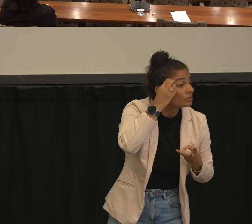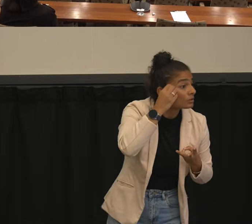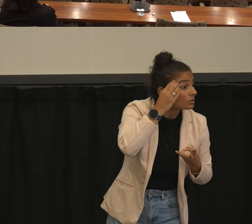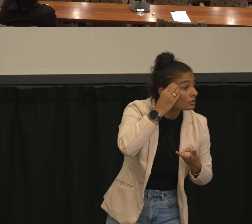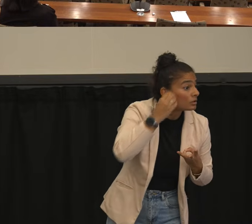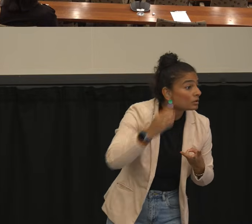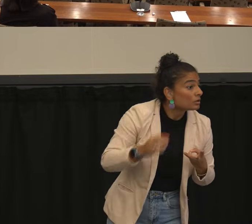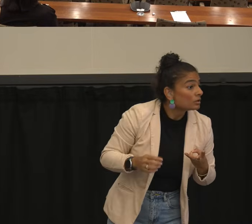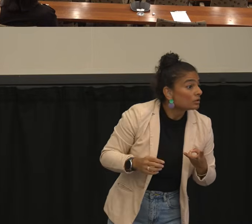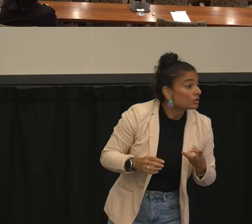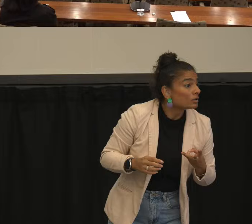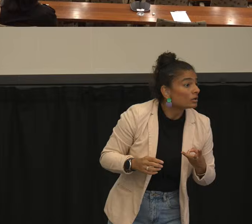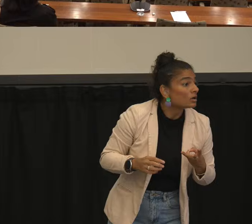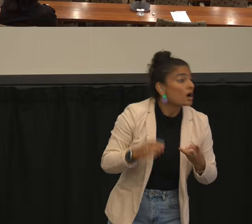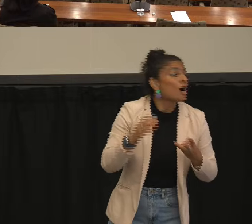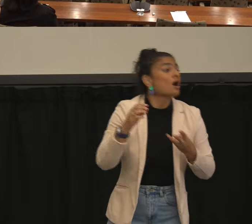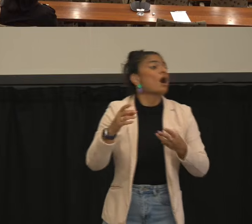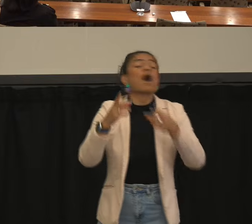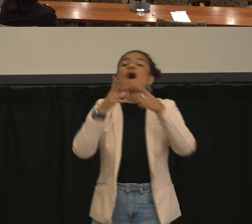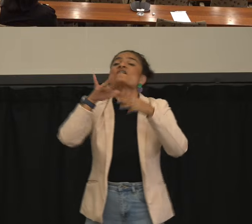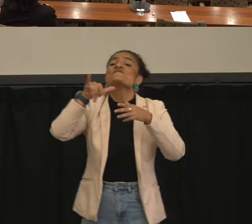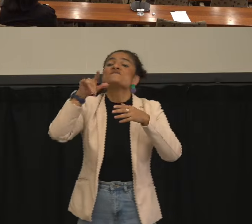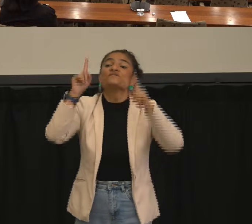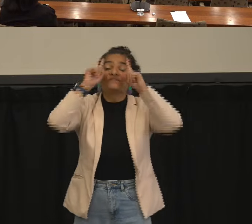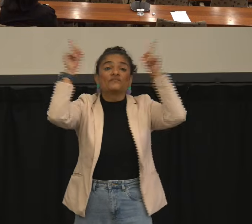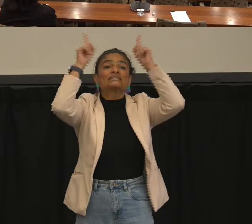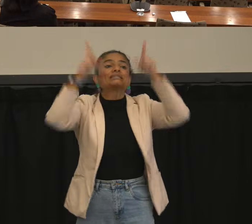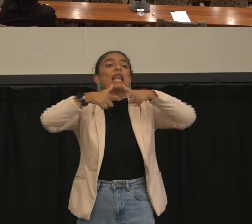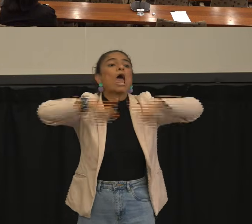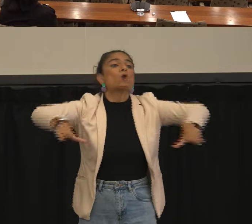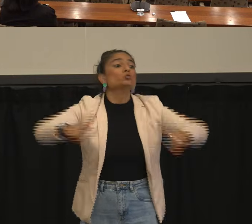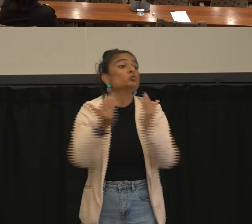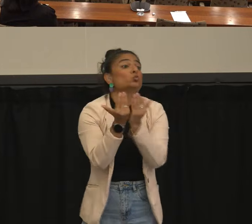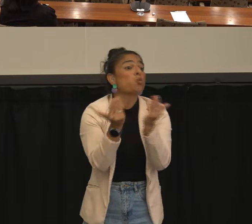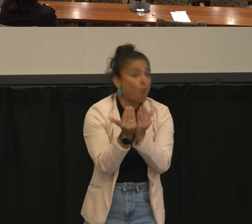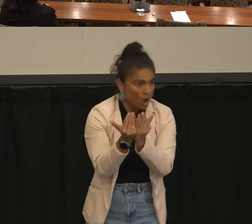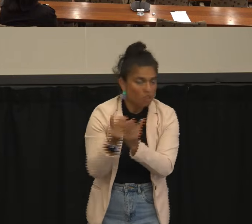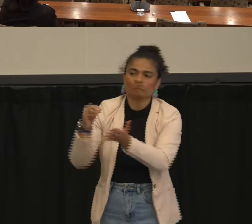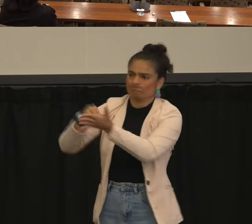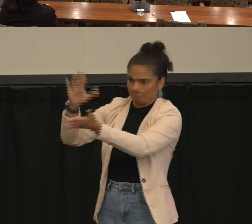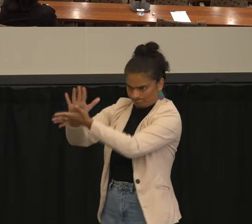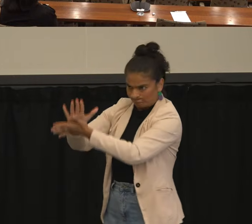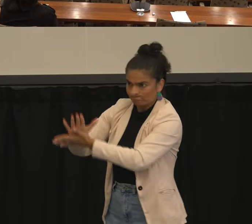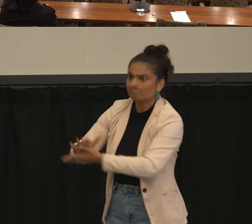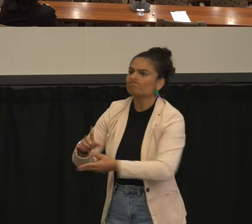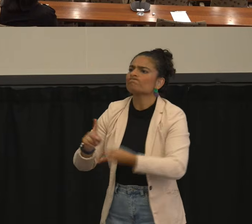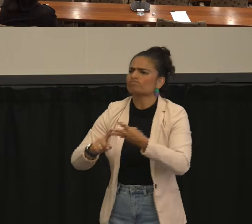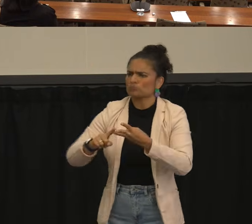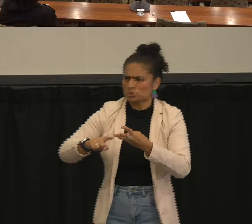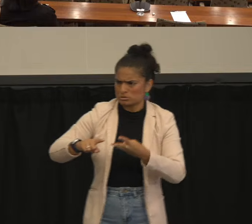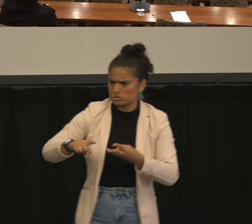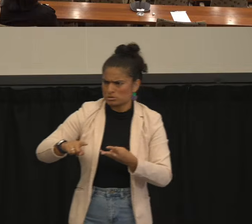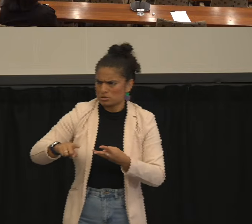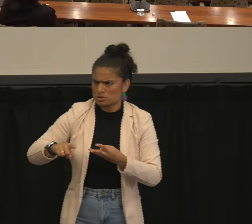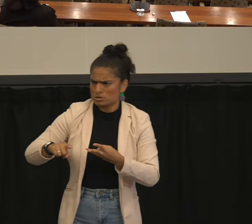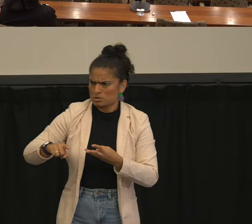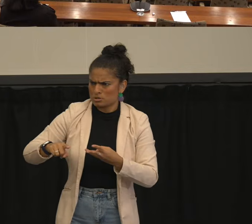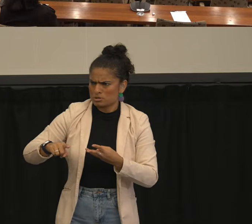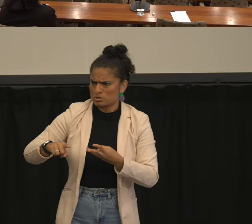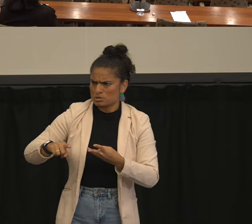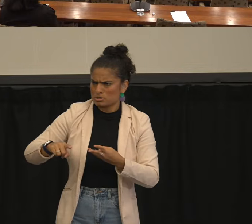needs to be added, like you say, as well as Wits Language School also needs to be added.